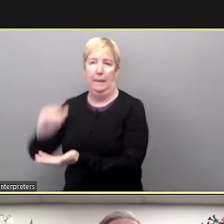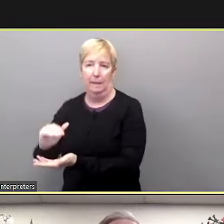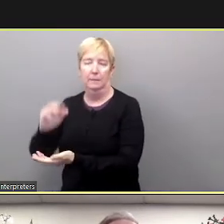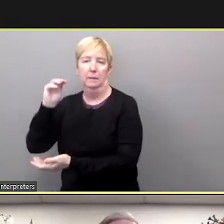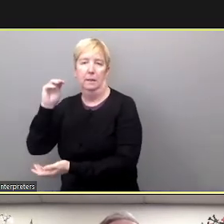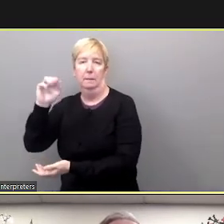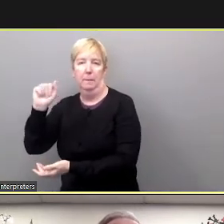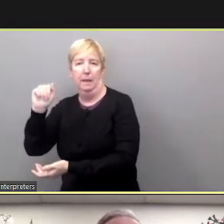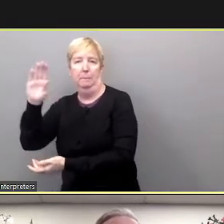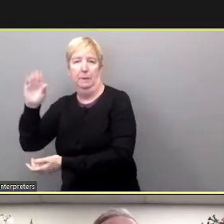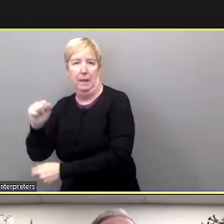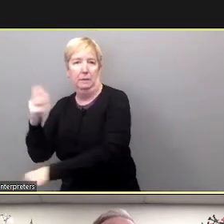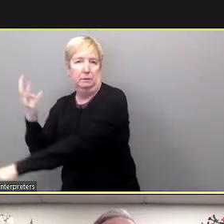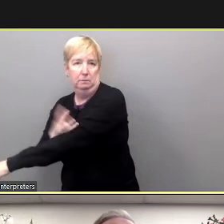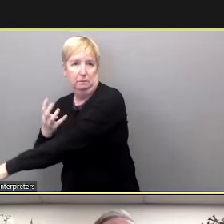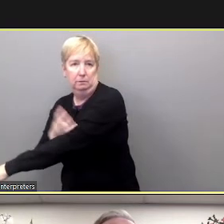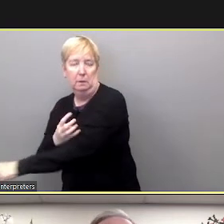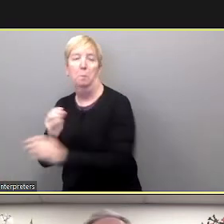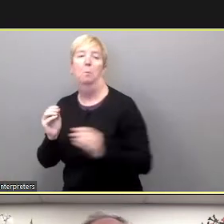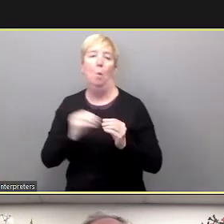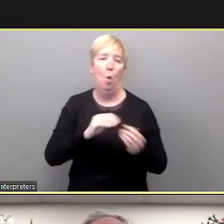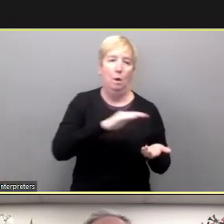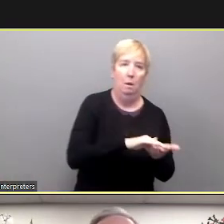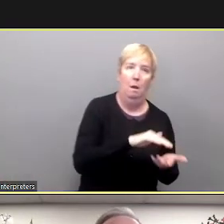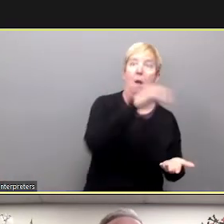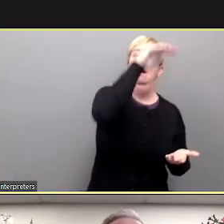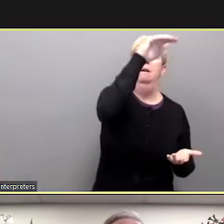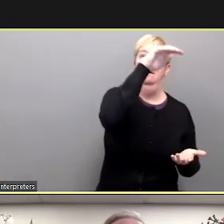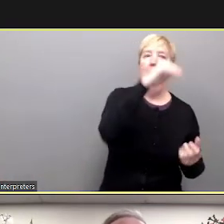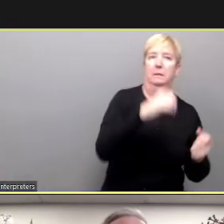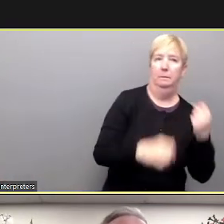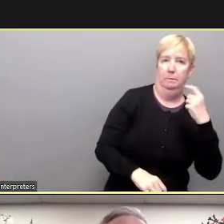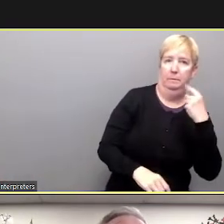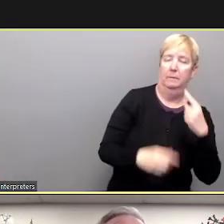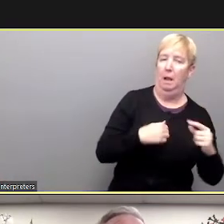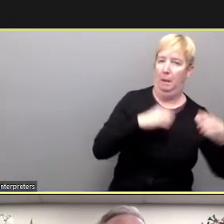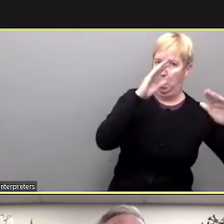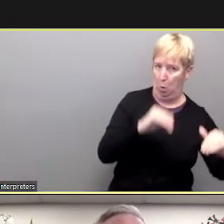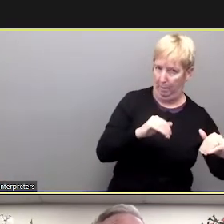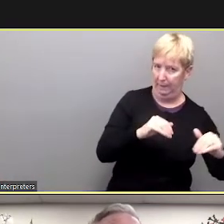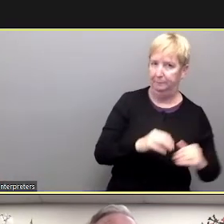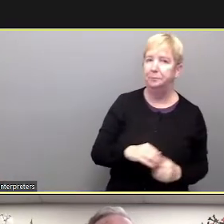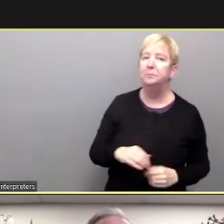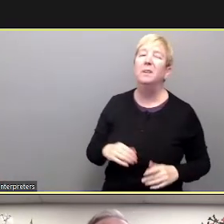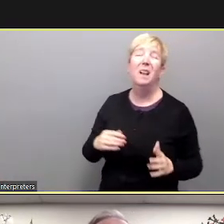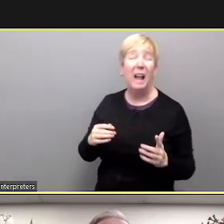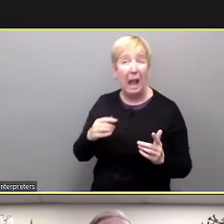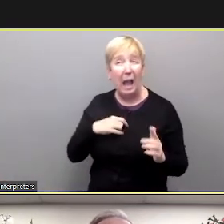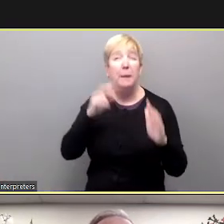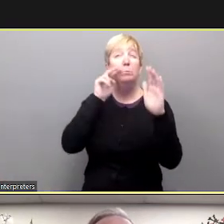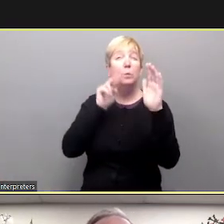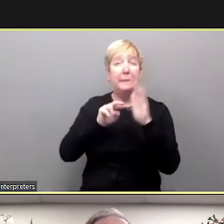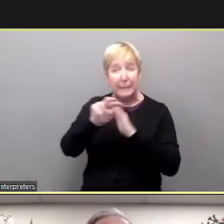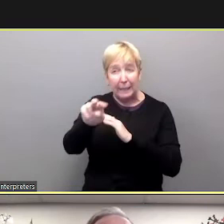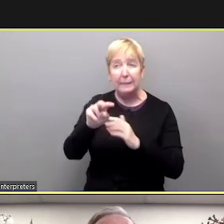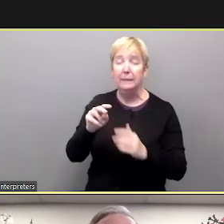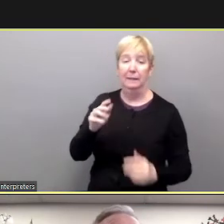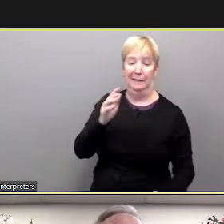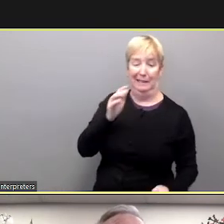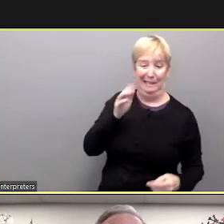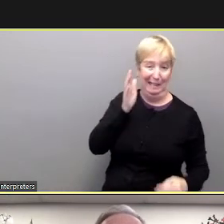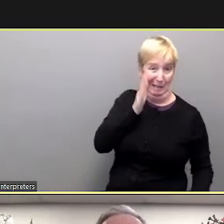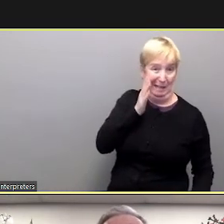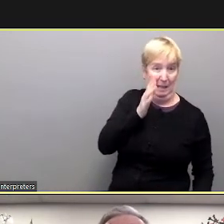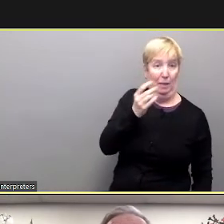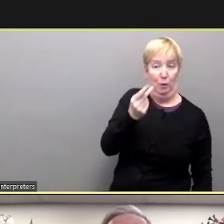So we'll keep you posted. Predicted that we'll have some doses, not very many, by the end of the week, and then we'll